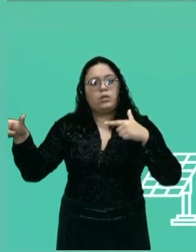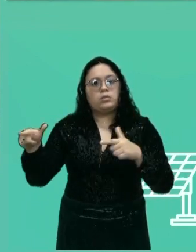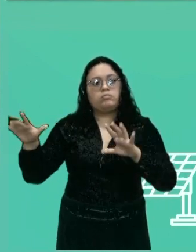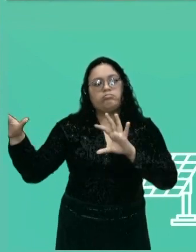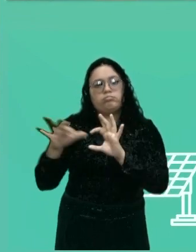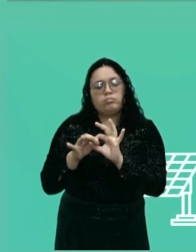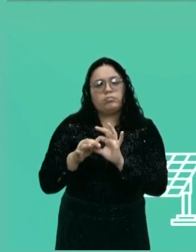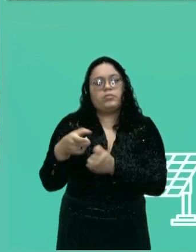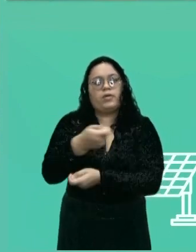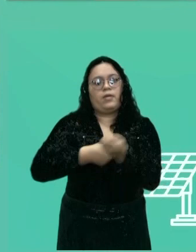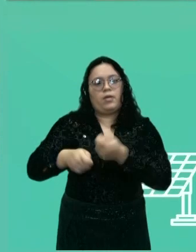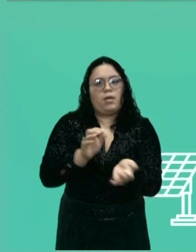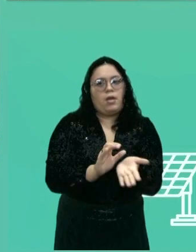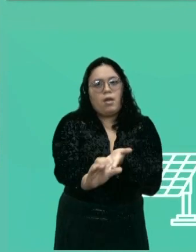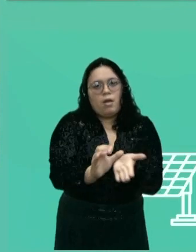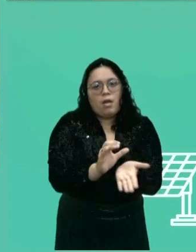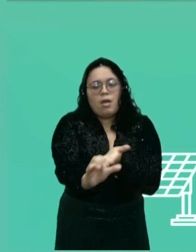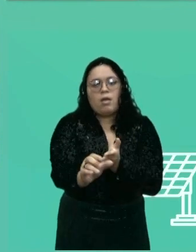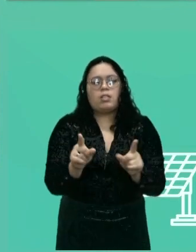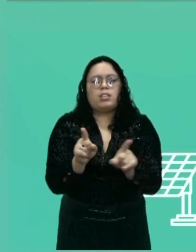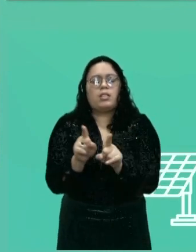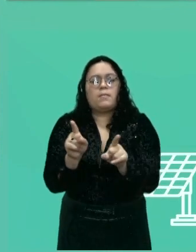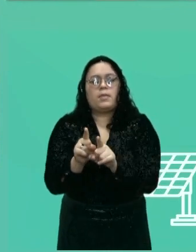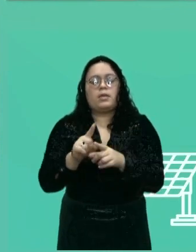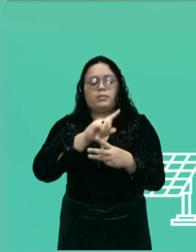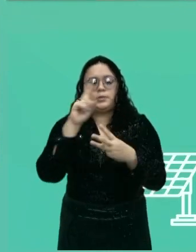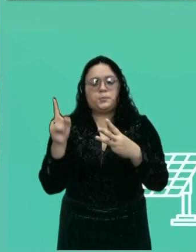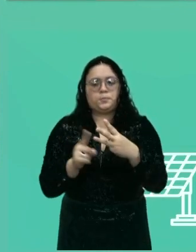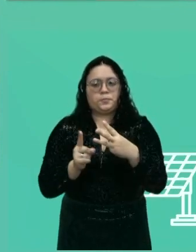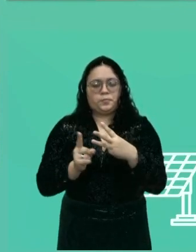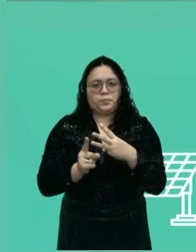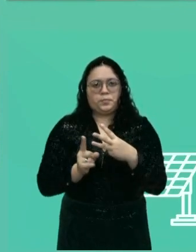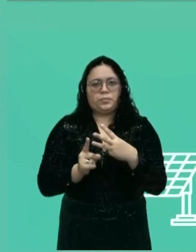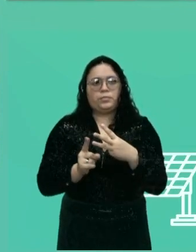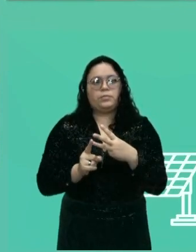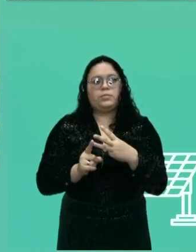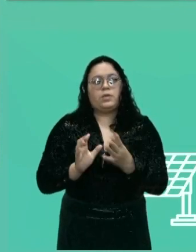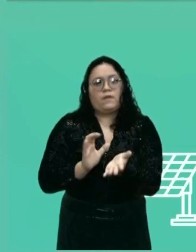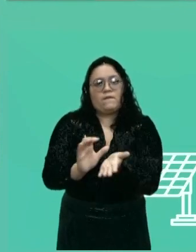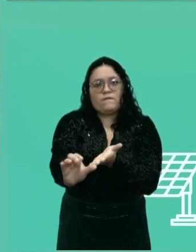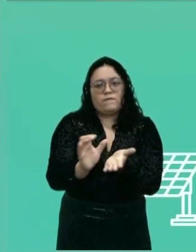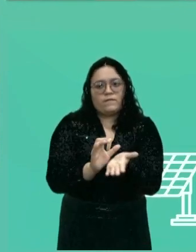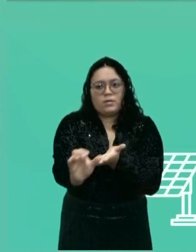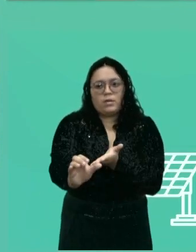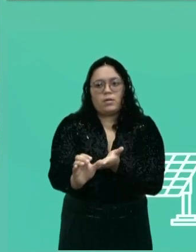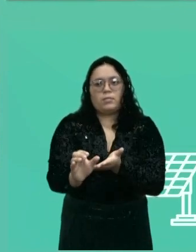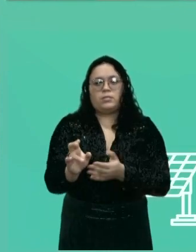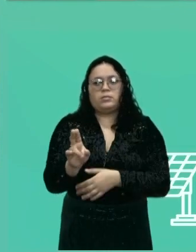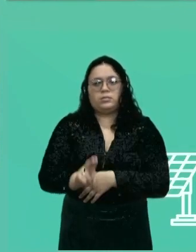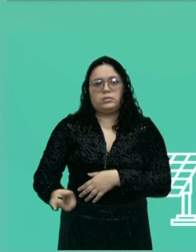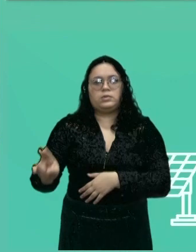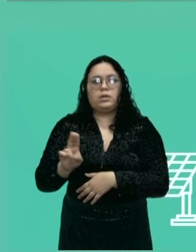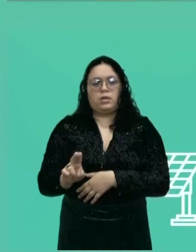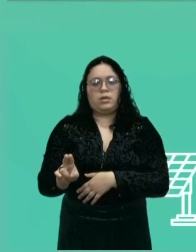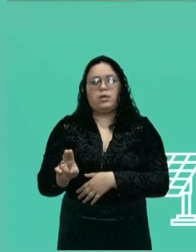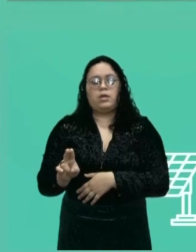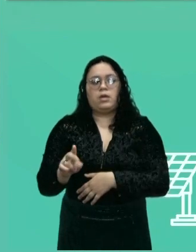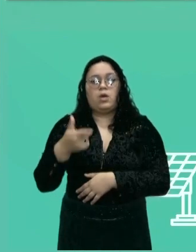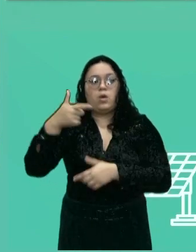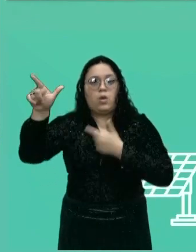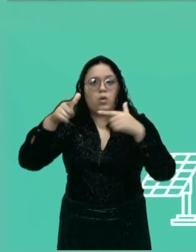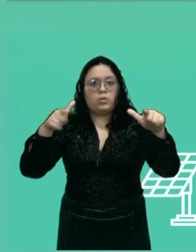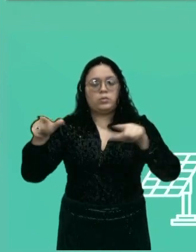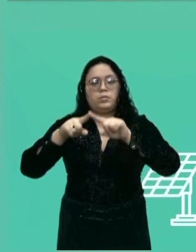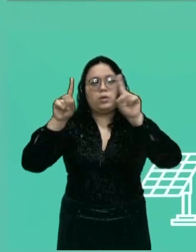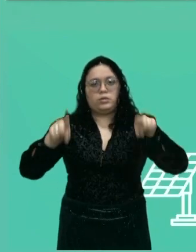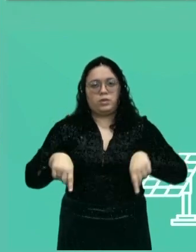third strand will provide CapEx grant funding for non-CCUS projects. In essence, this will be